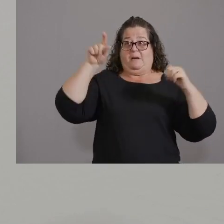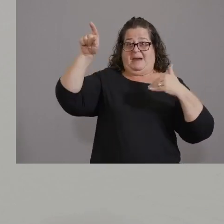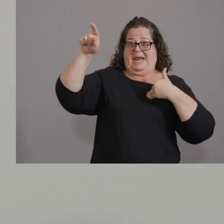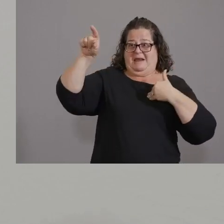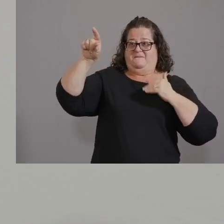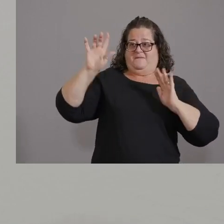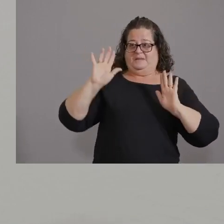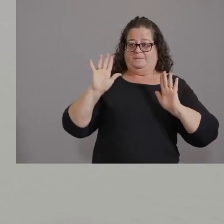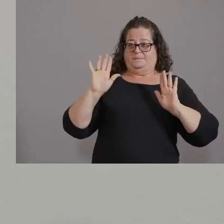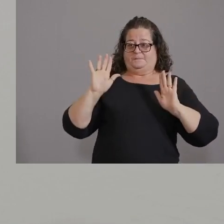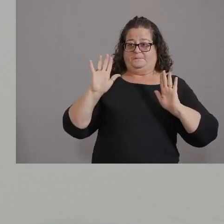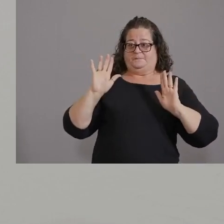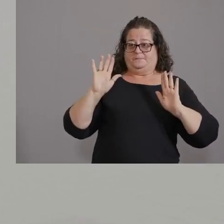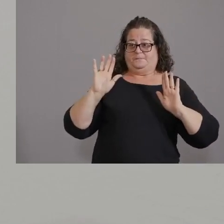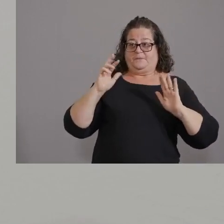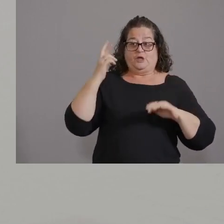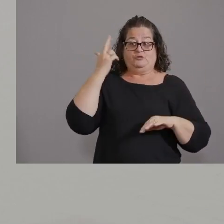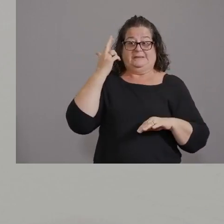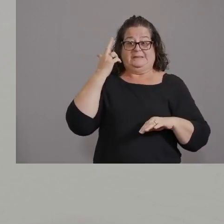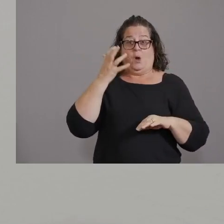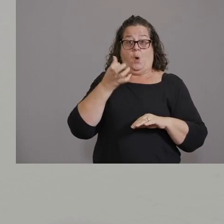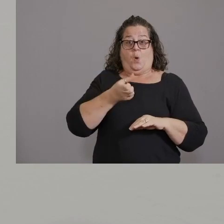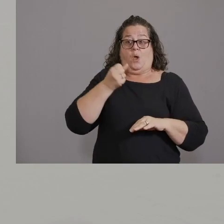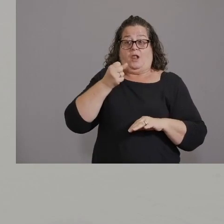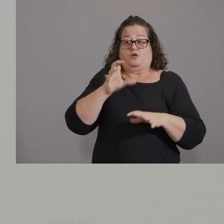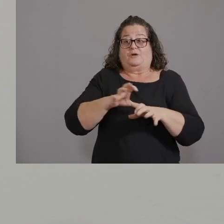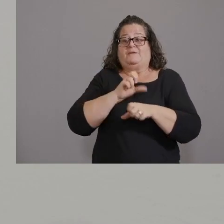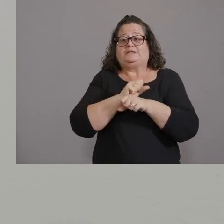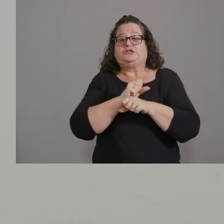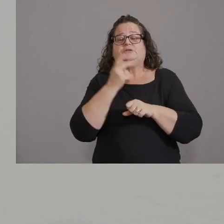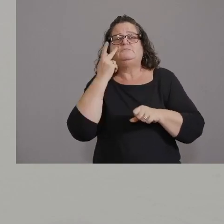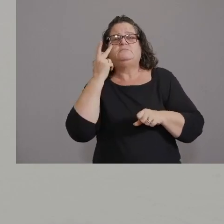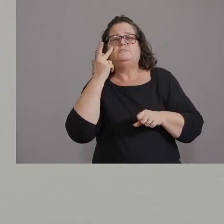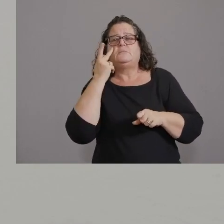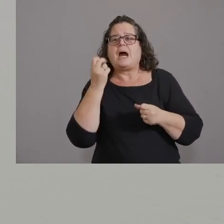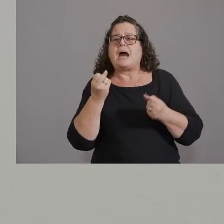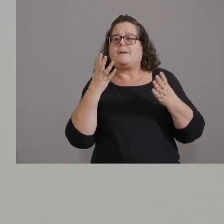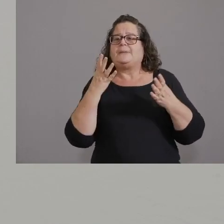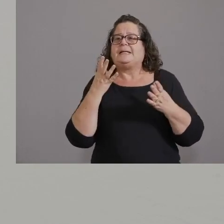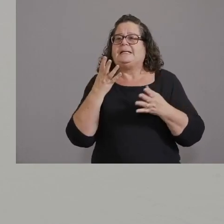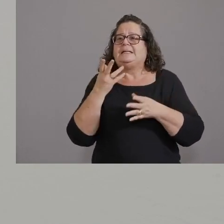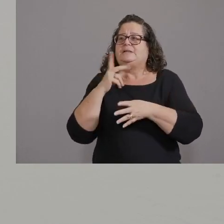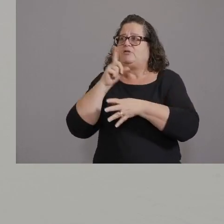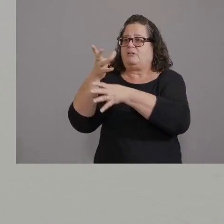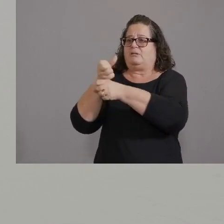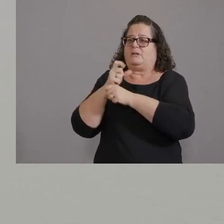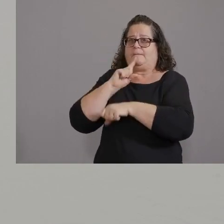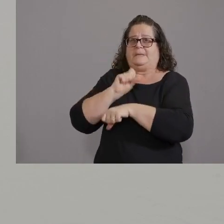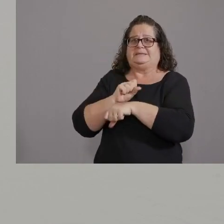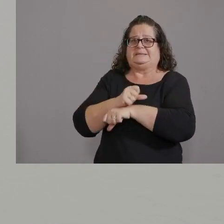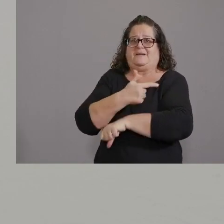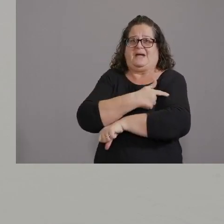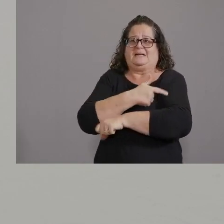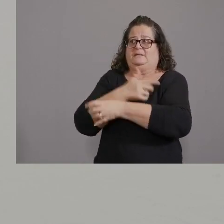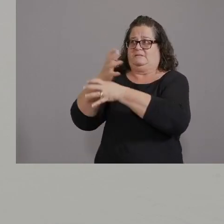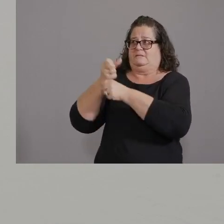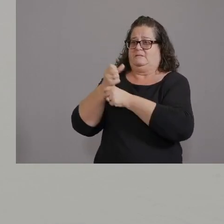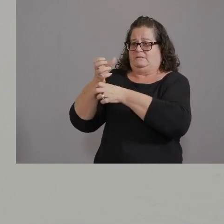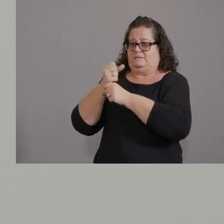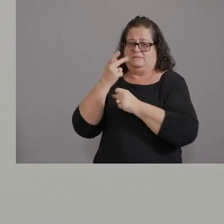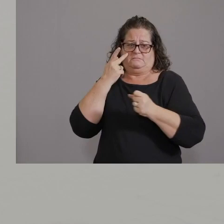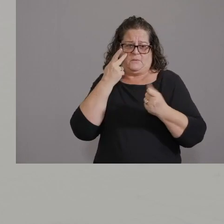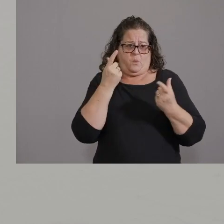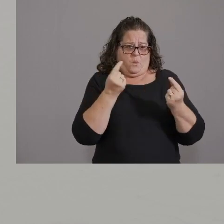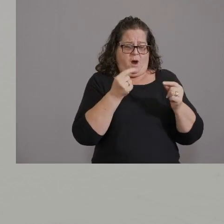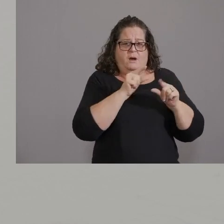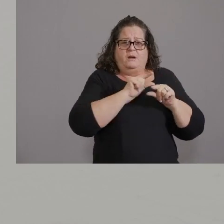until we can see what the vaccine supply is for the State Farm Stadium. So we are being very careful. We don't